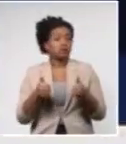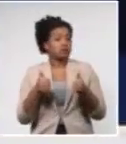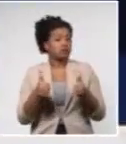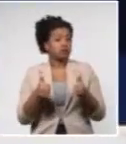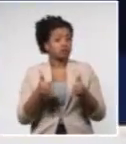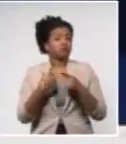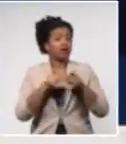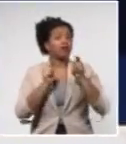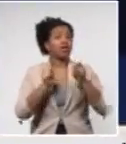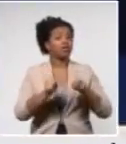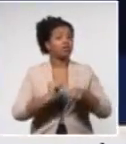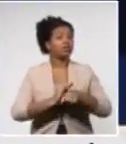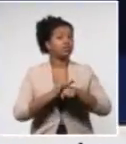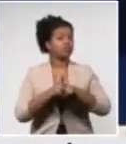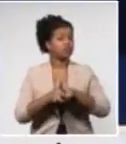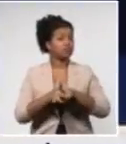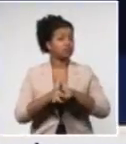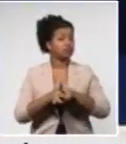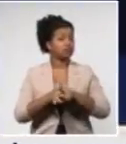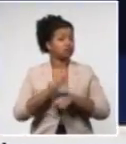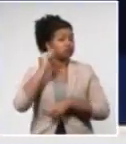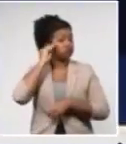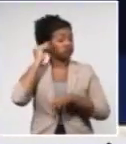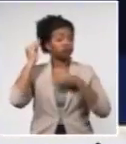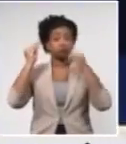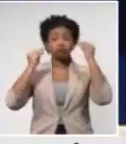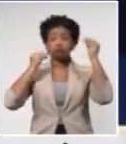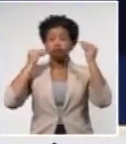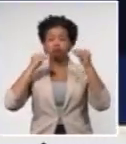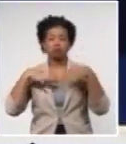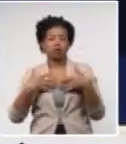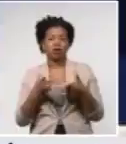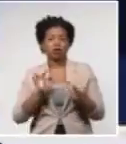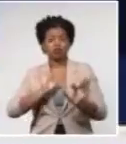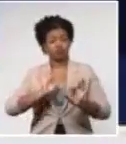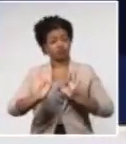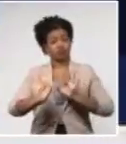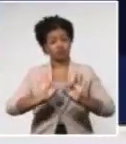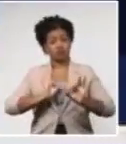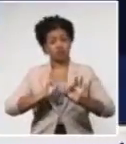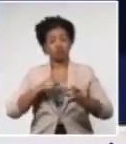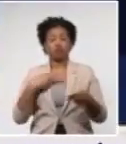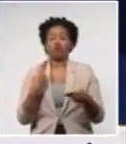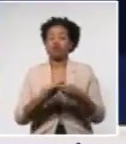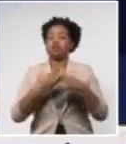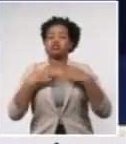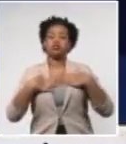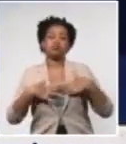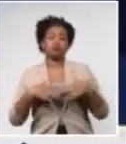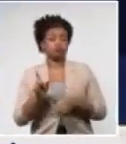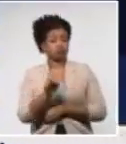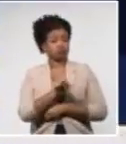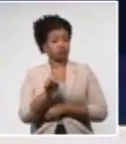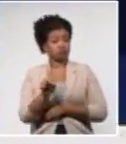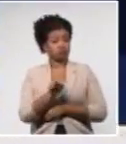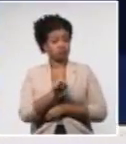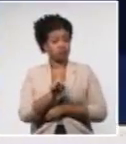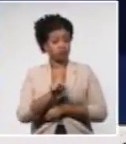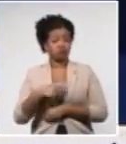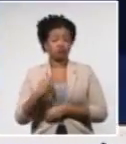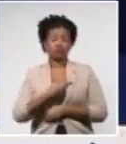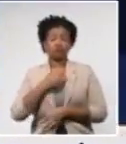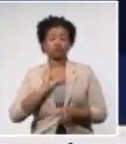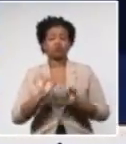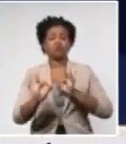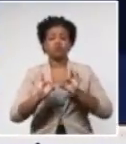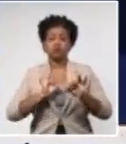bear in mind so that we protect ourselves and not be